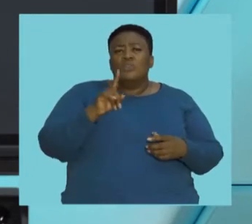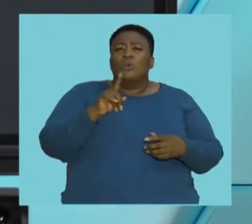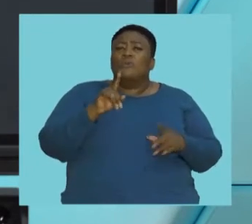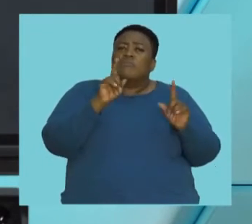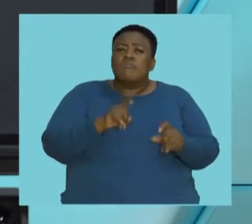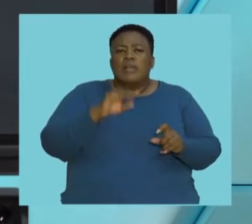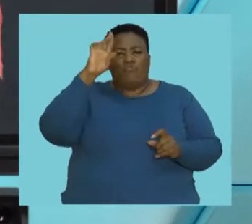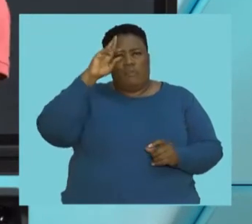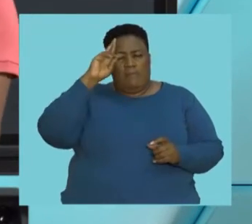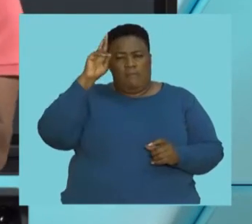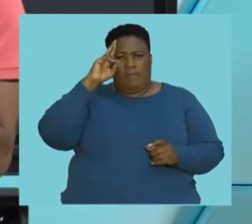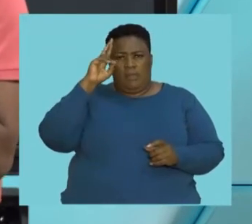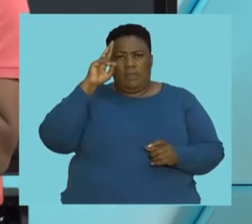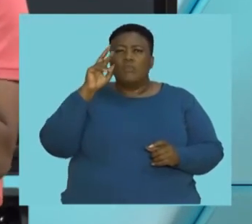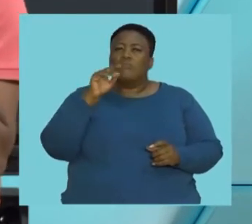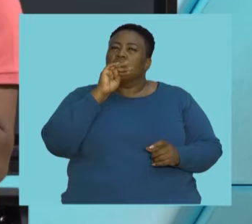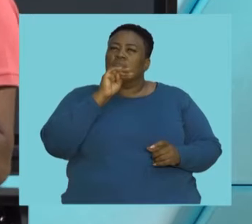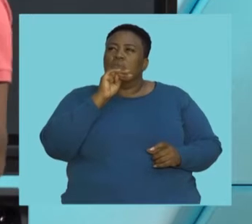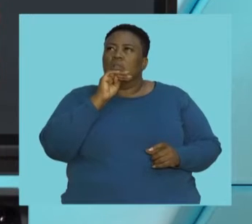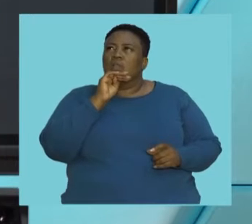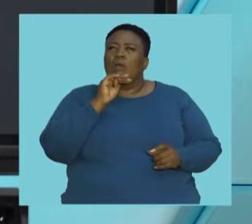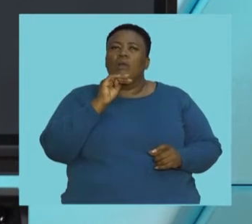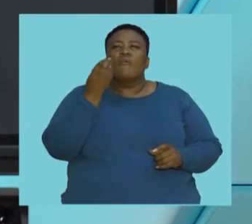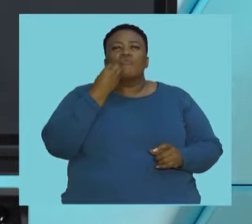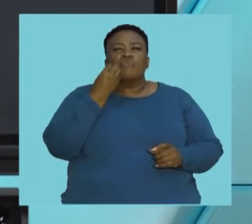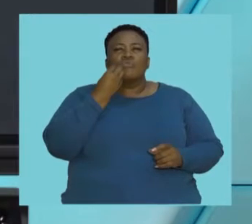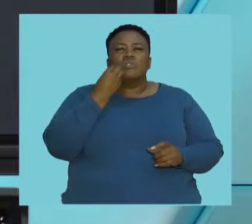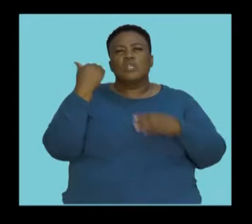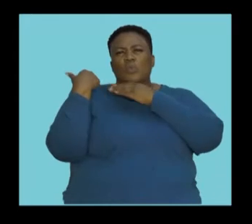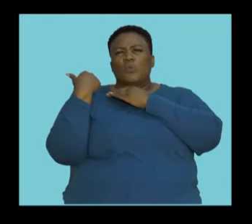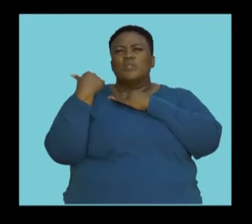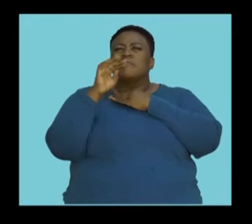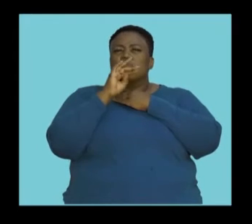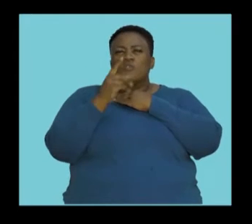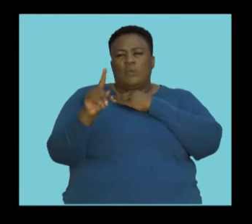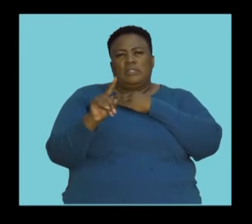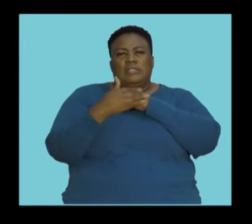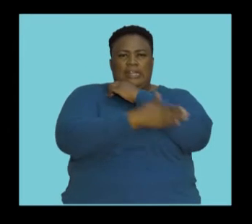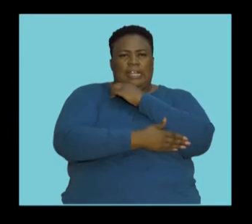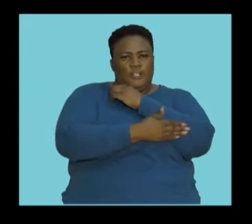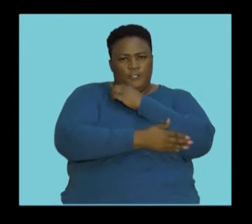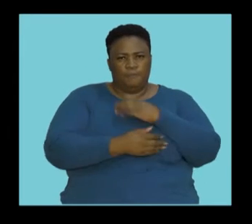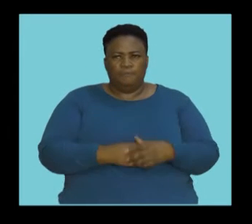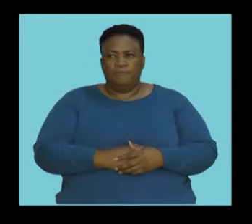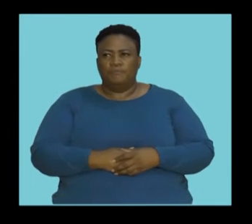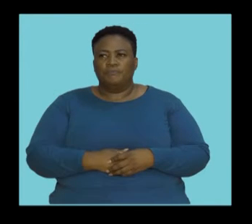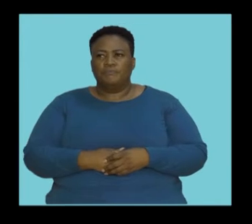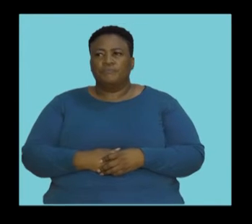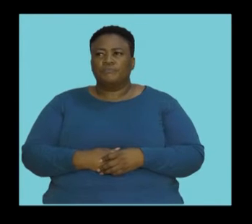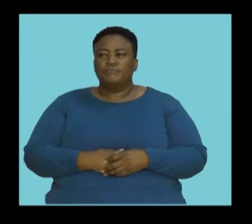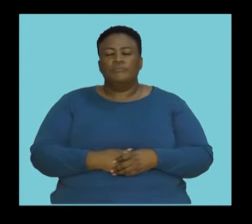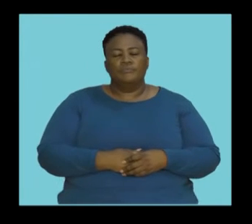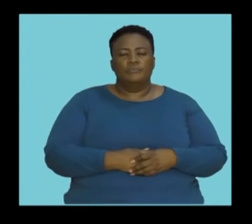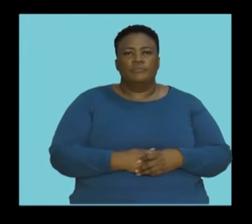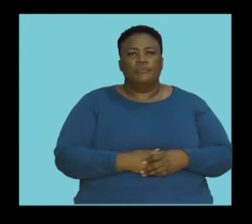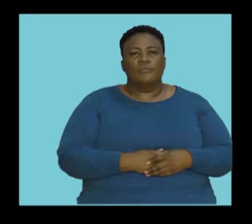that in terms of the context of what food security is in a country. Right, so what is food security is something that